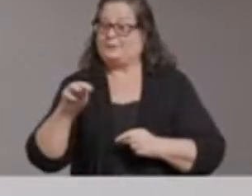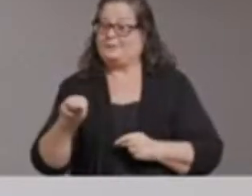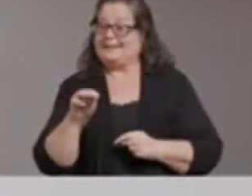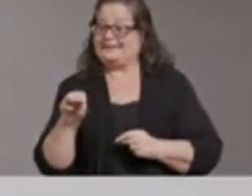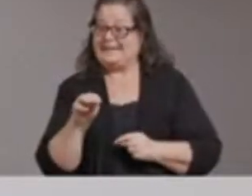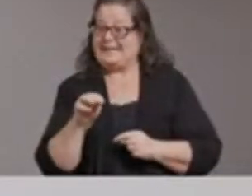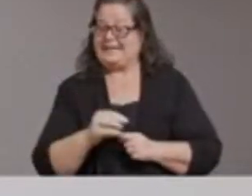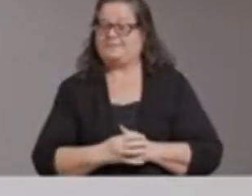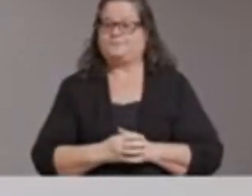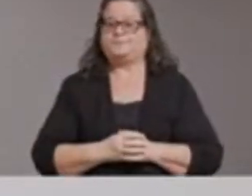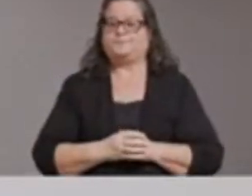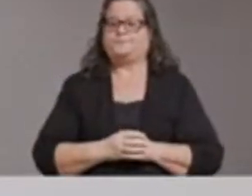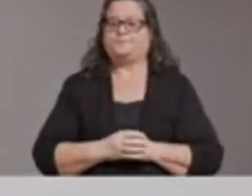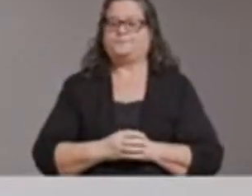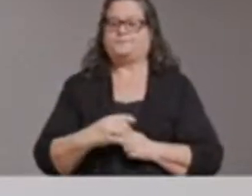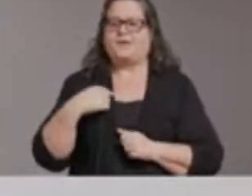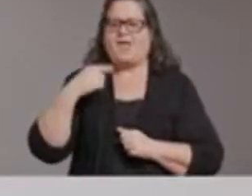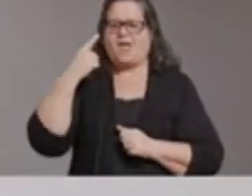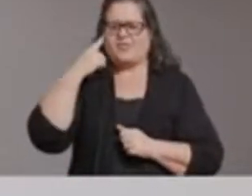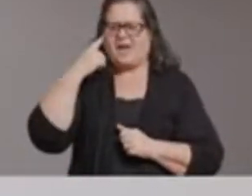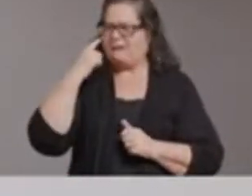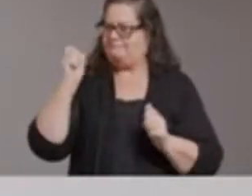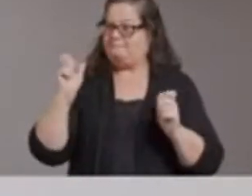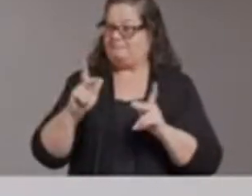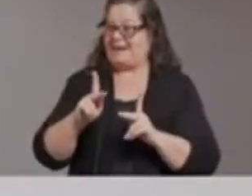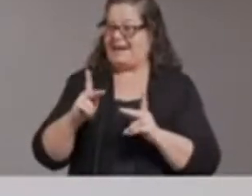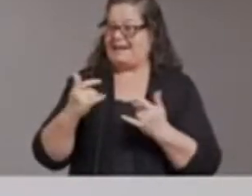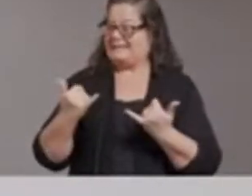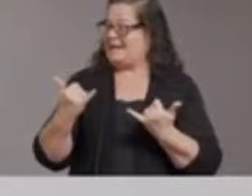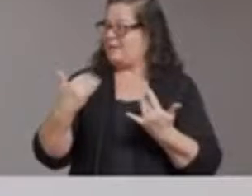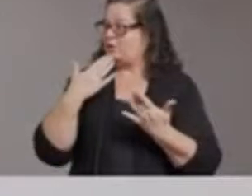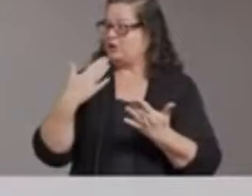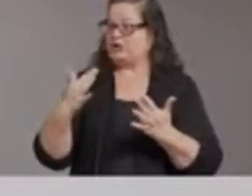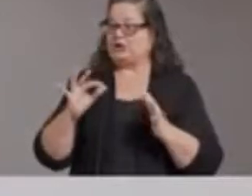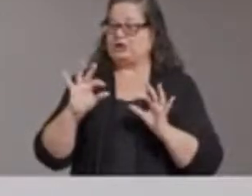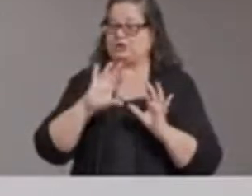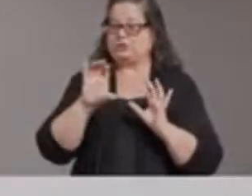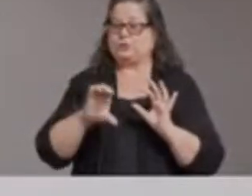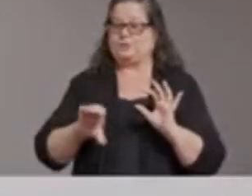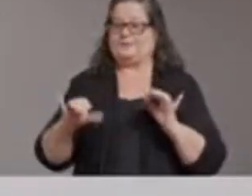bad. Everything's going so well too.